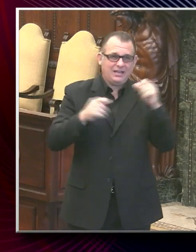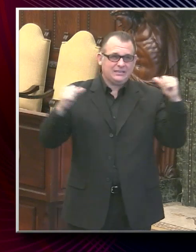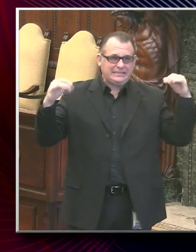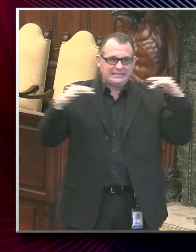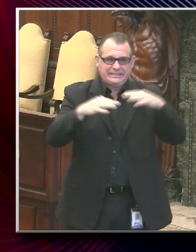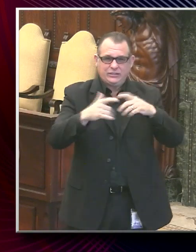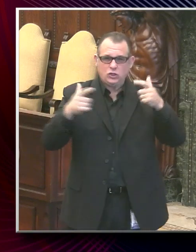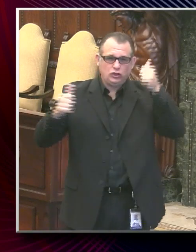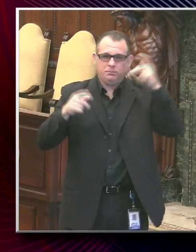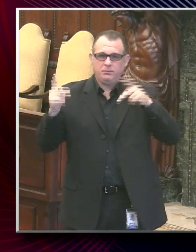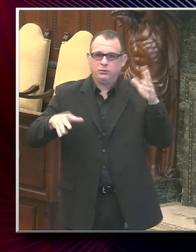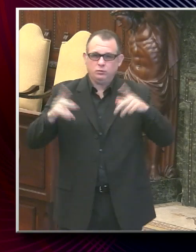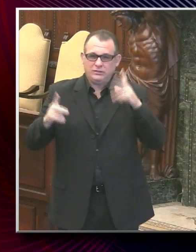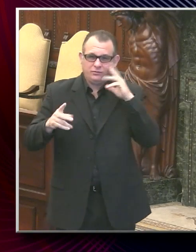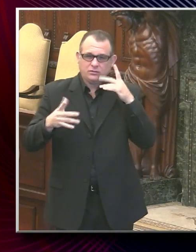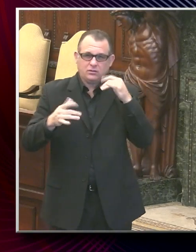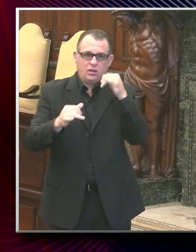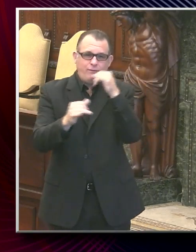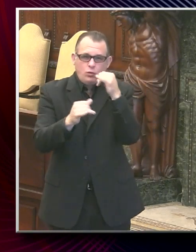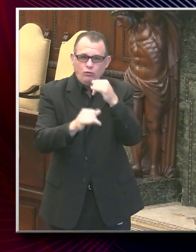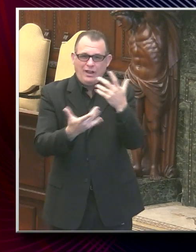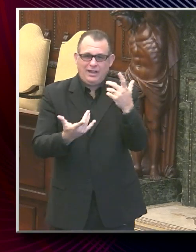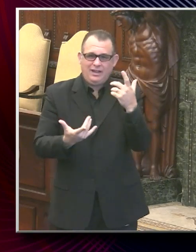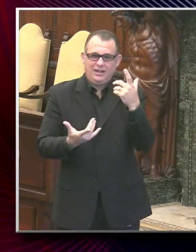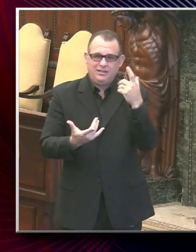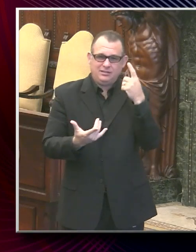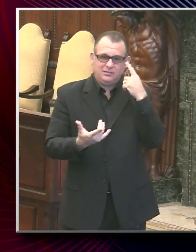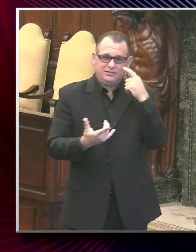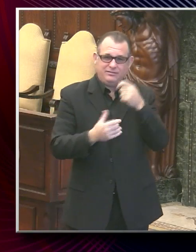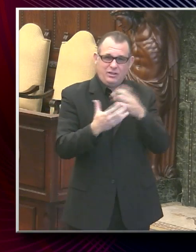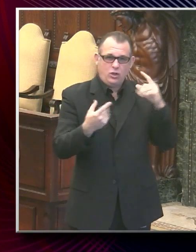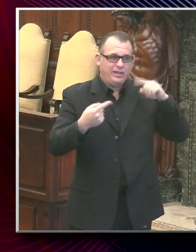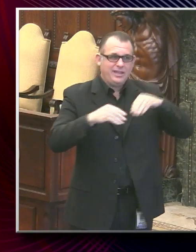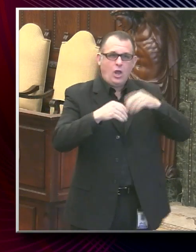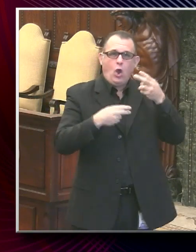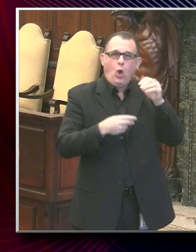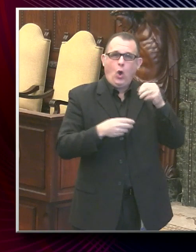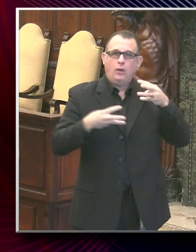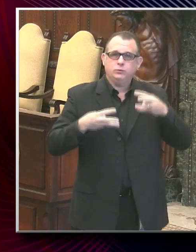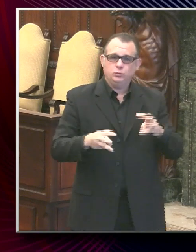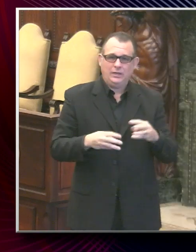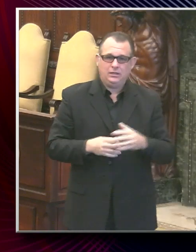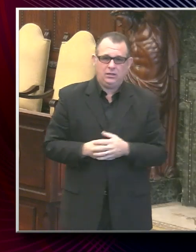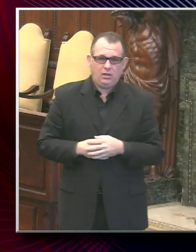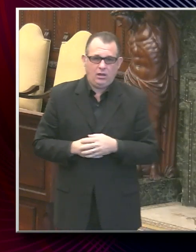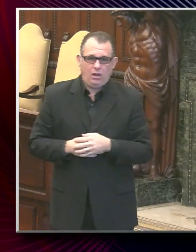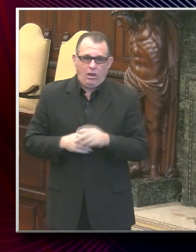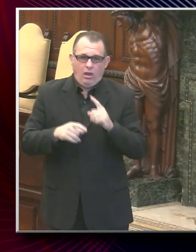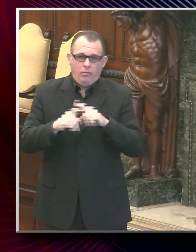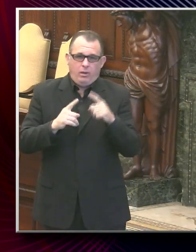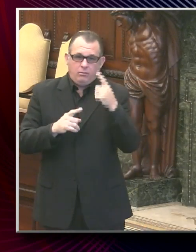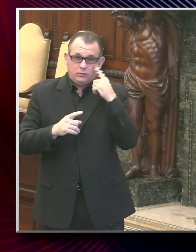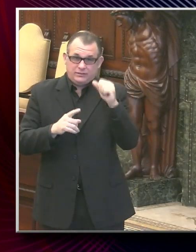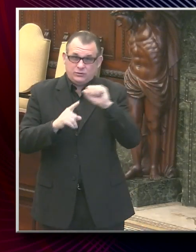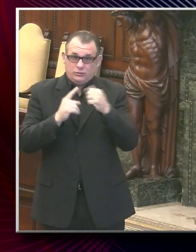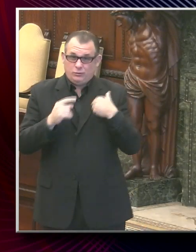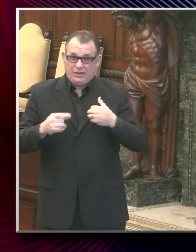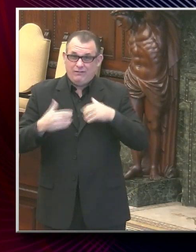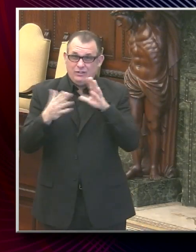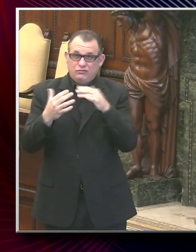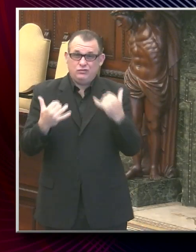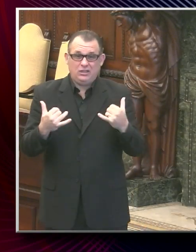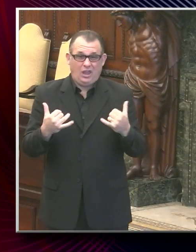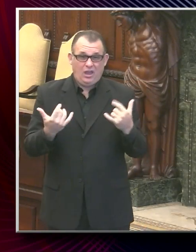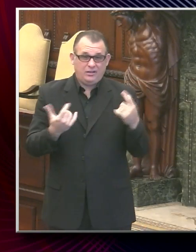are being foolish by putting themselves in medical harm's way, I think that this situation that we're in right now, and we've been in for the